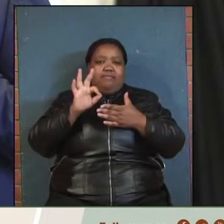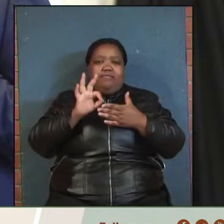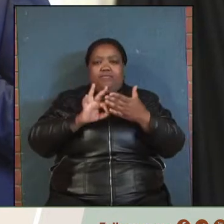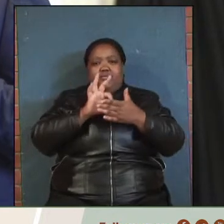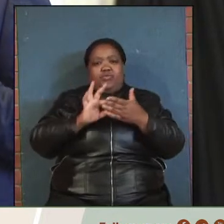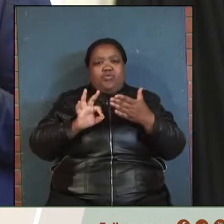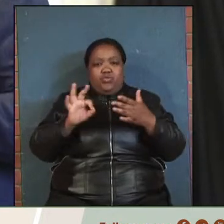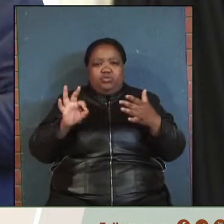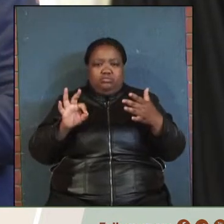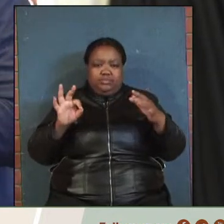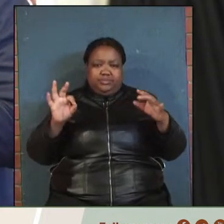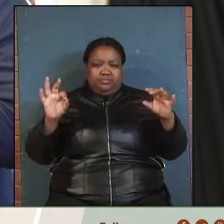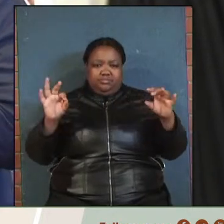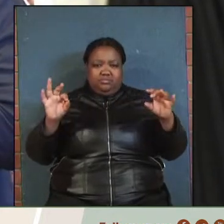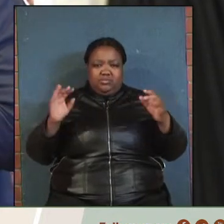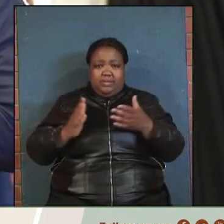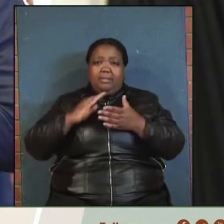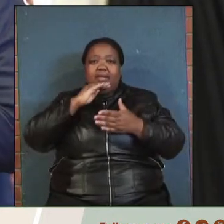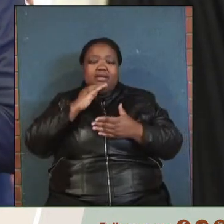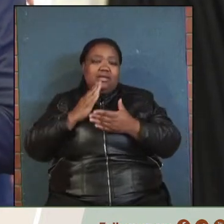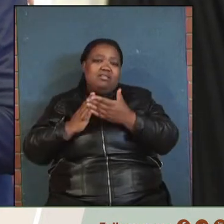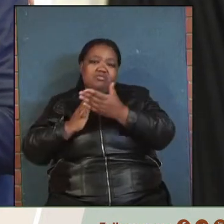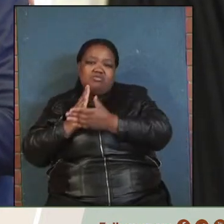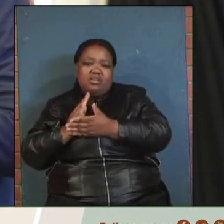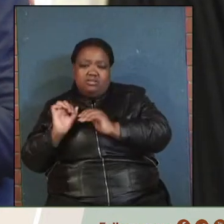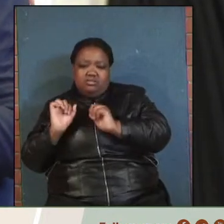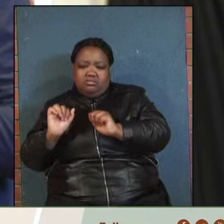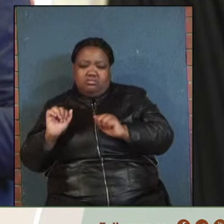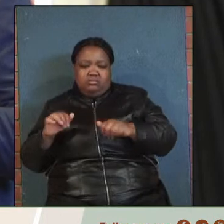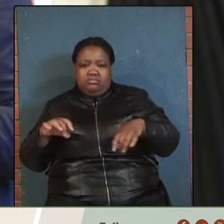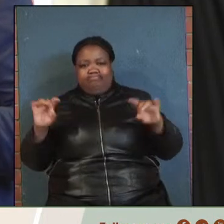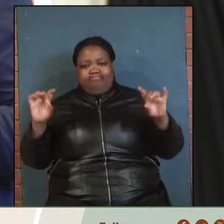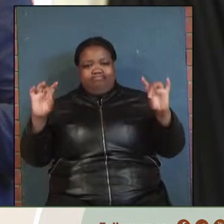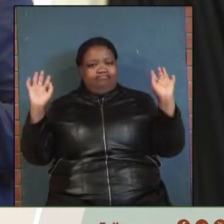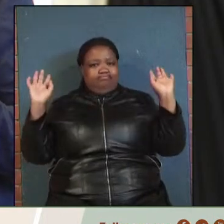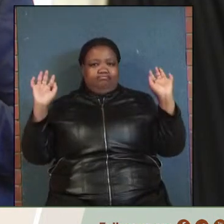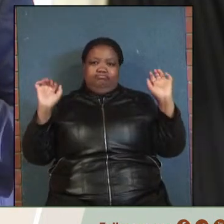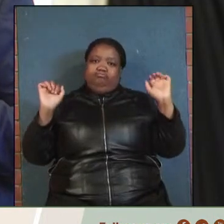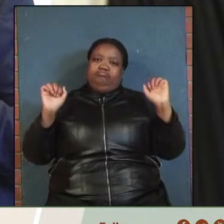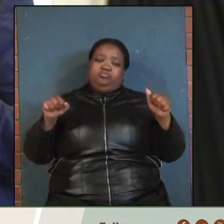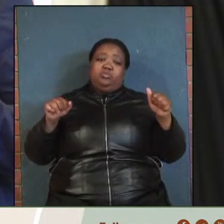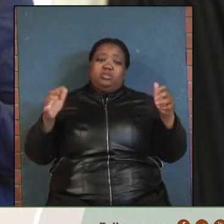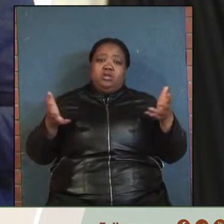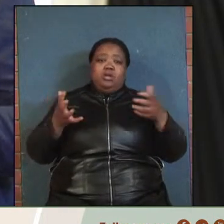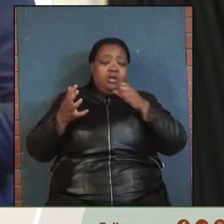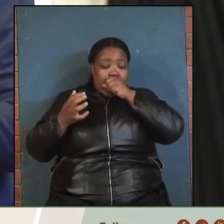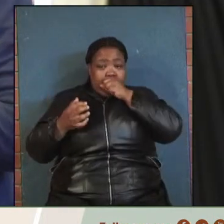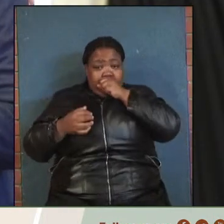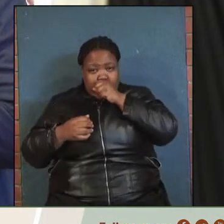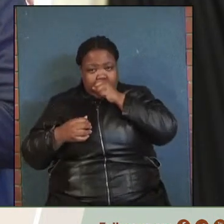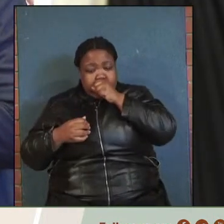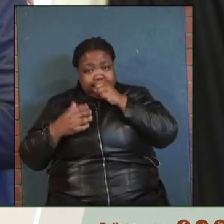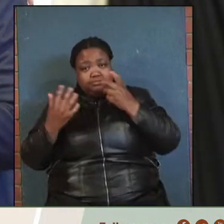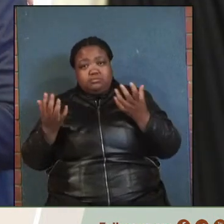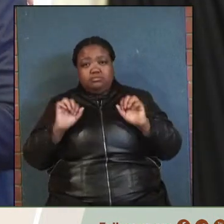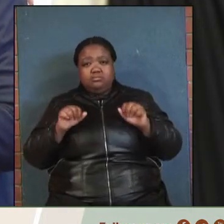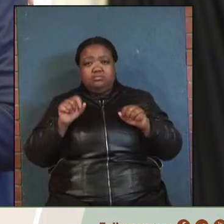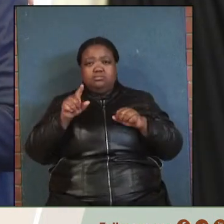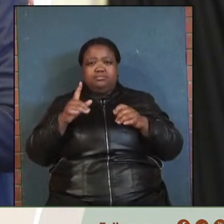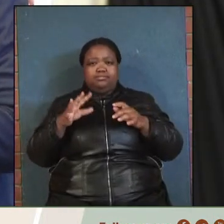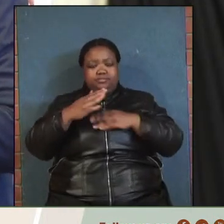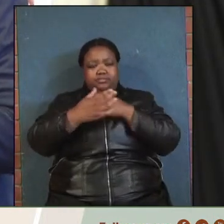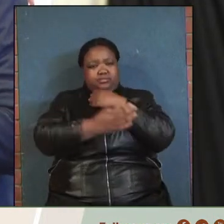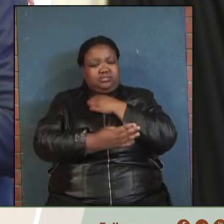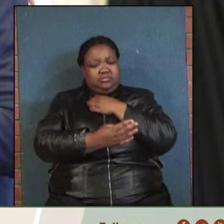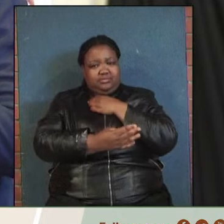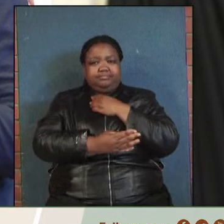fundamental right of expressing your view and your voice as a citizen of this country.